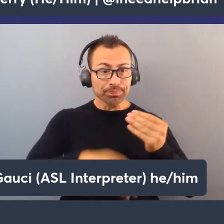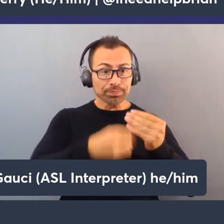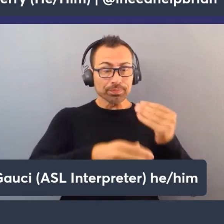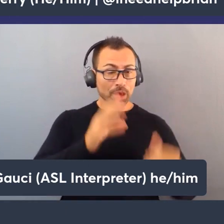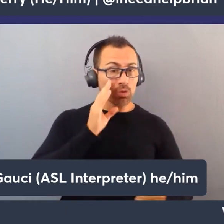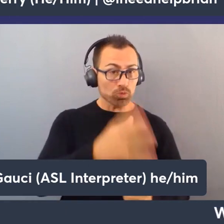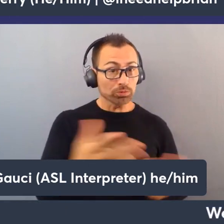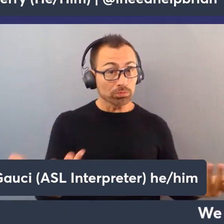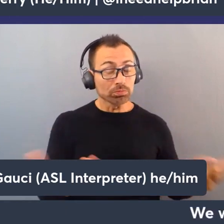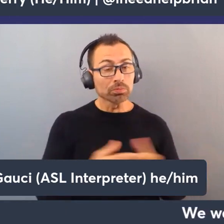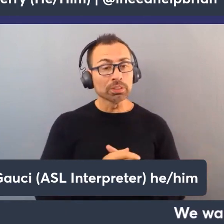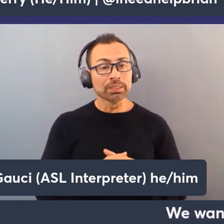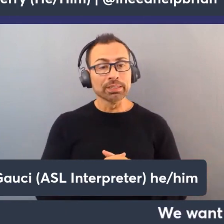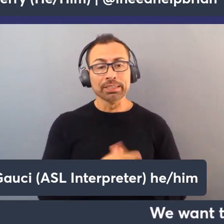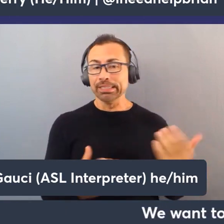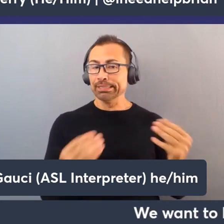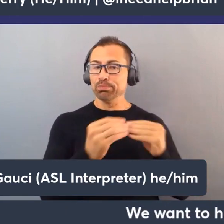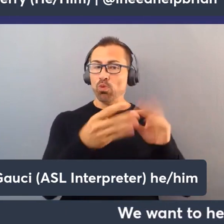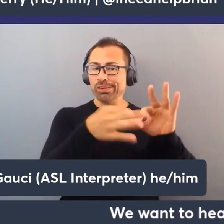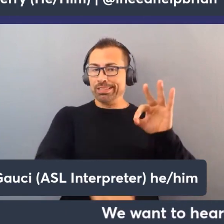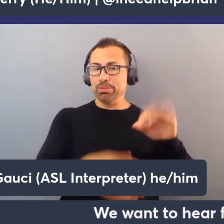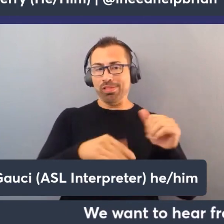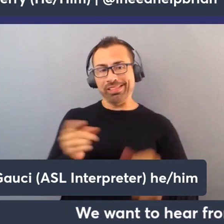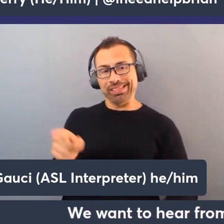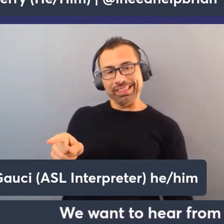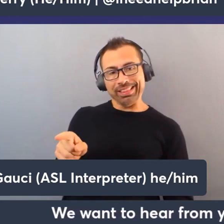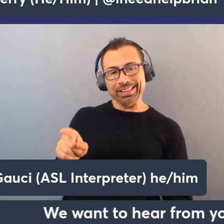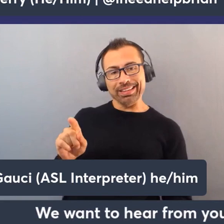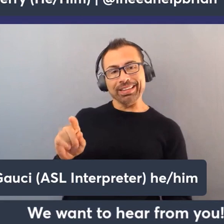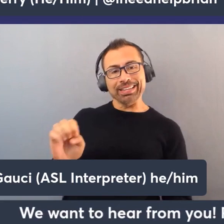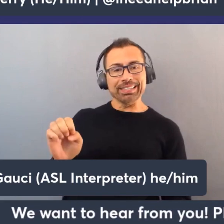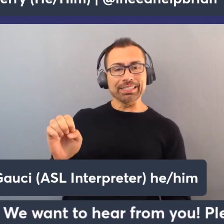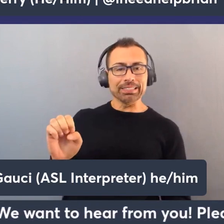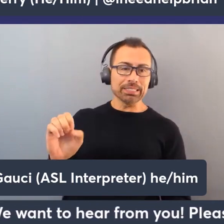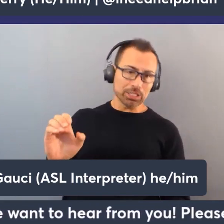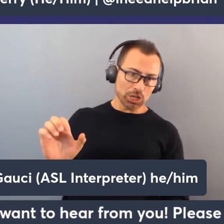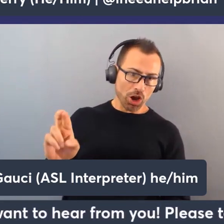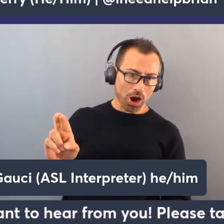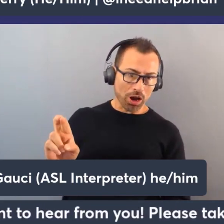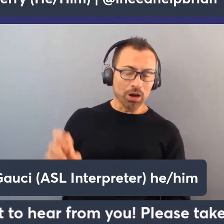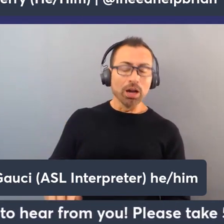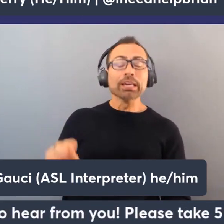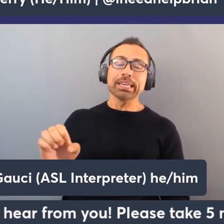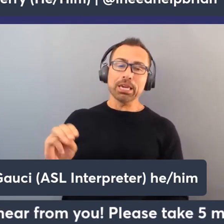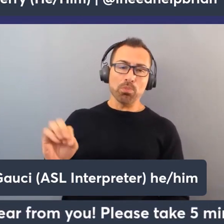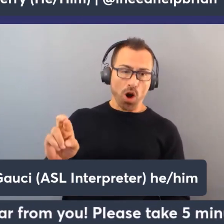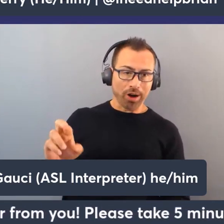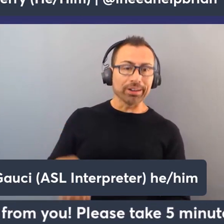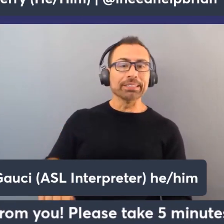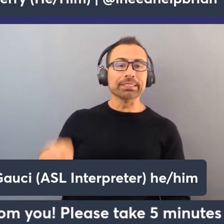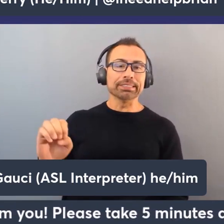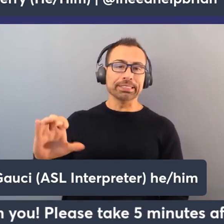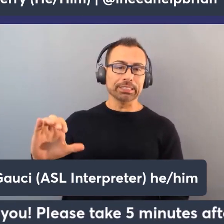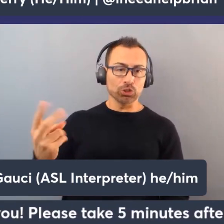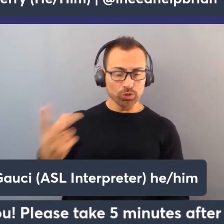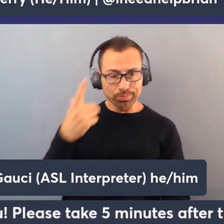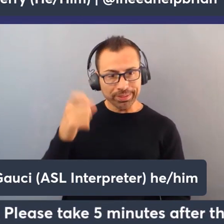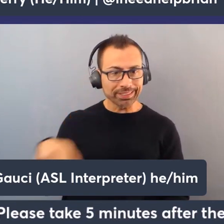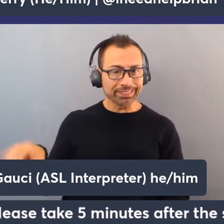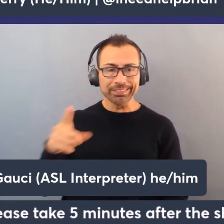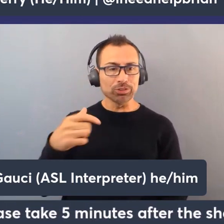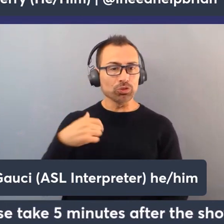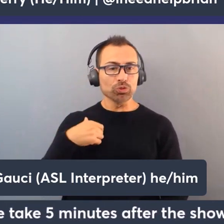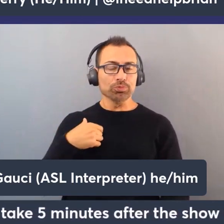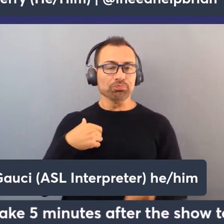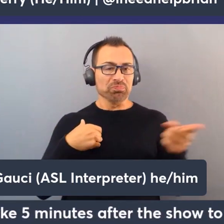on EC2 because all you have to worry about really is your application code. And there is some speed up time as well. If you've run EMR and